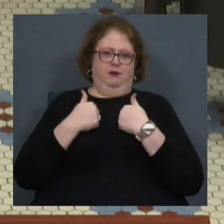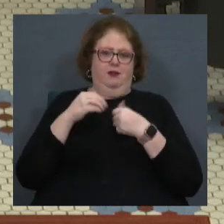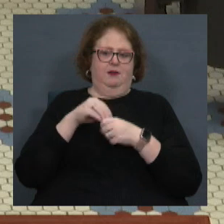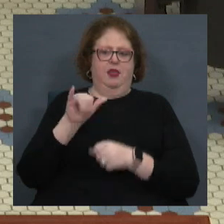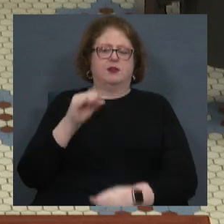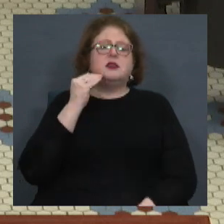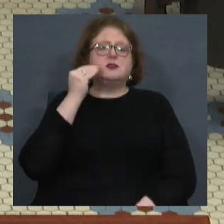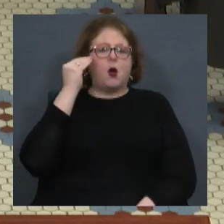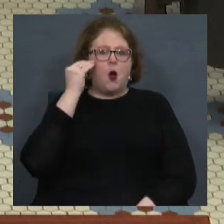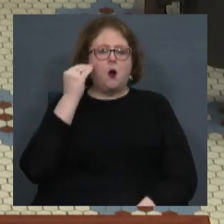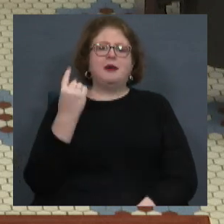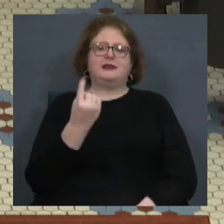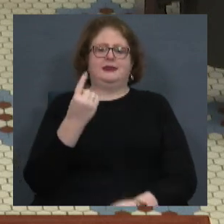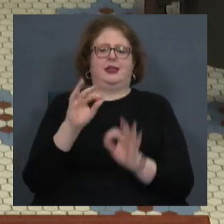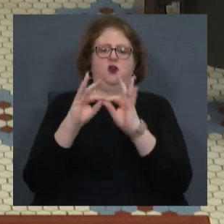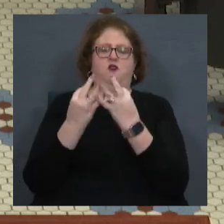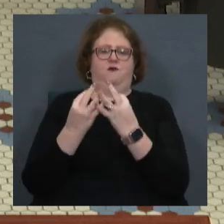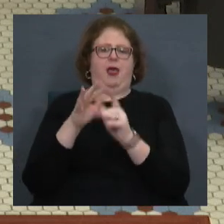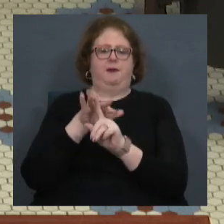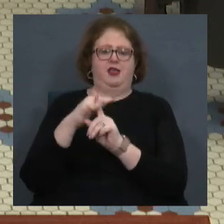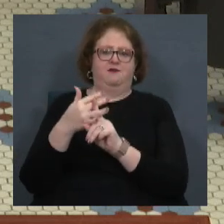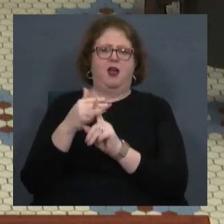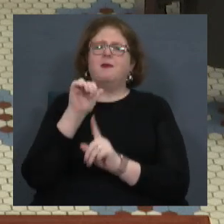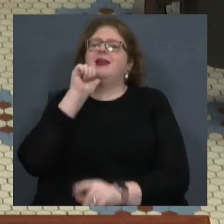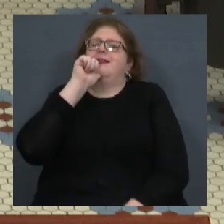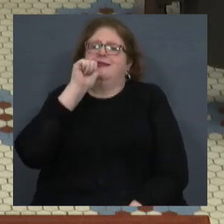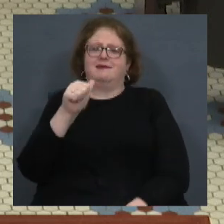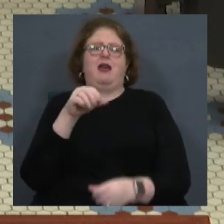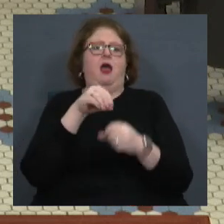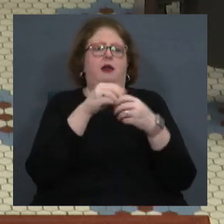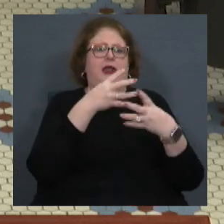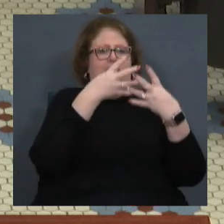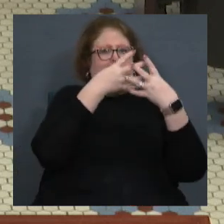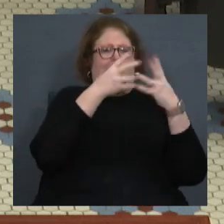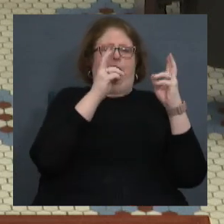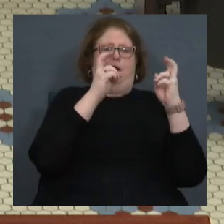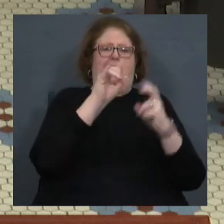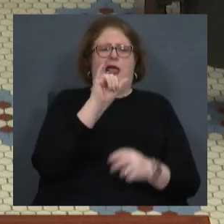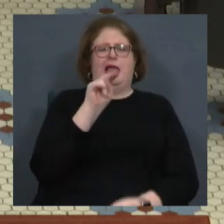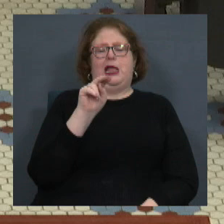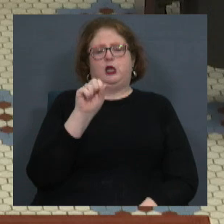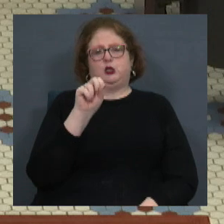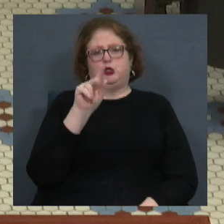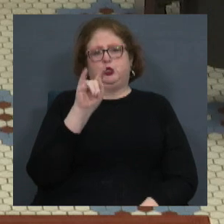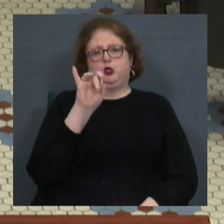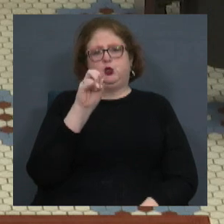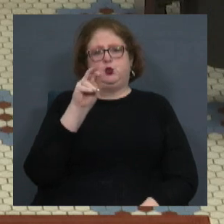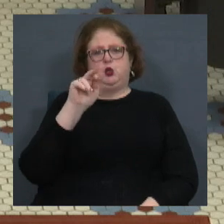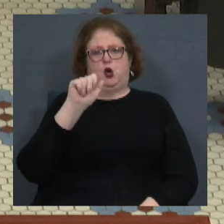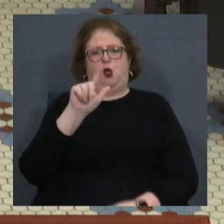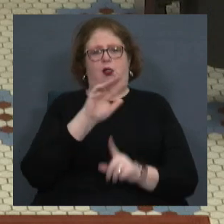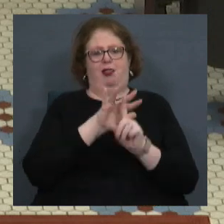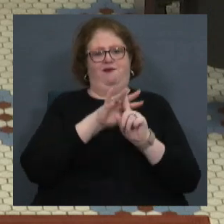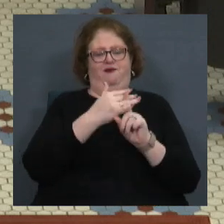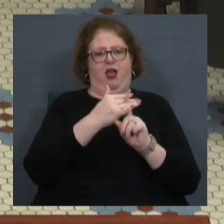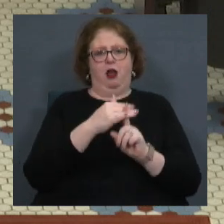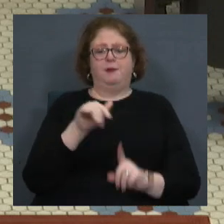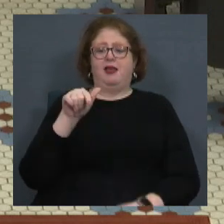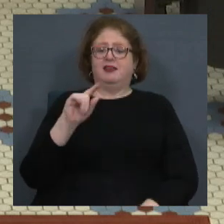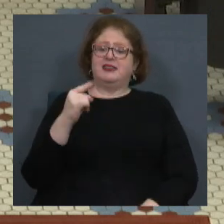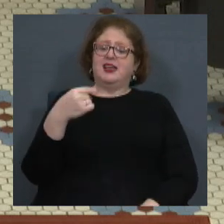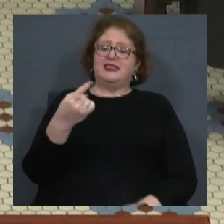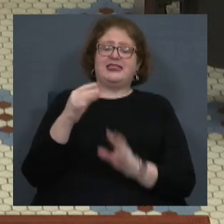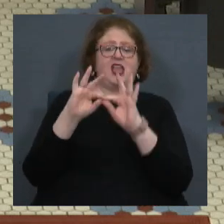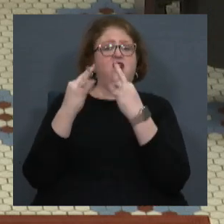environment rather than an institutional setting. That single-family living environment would not be possible